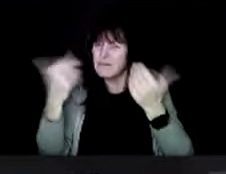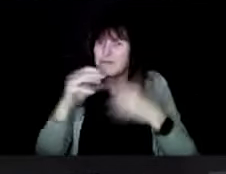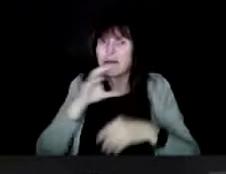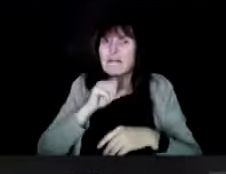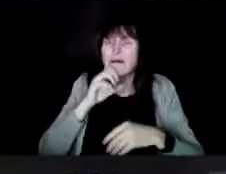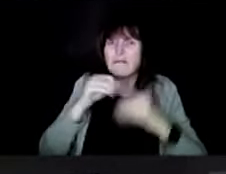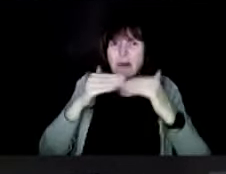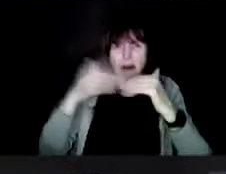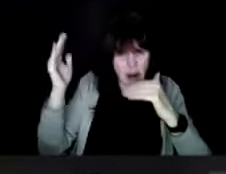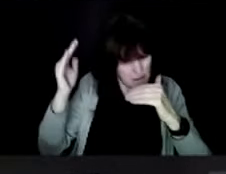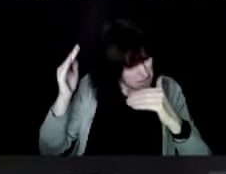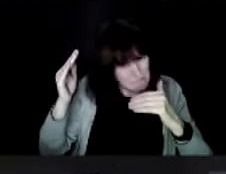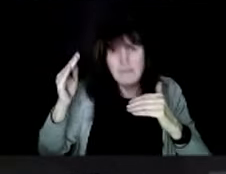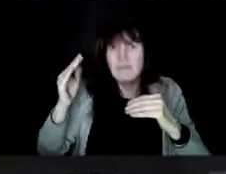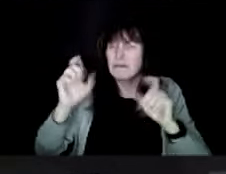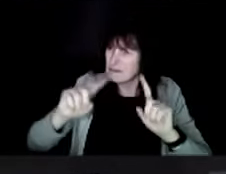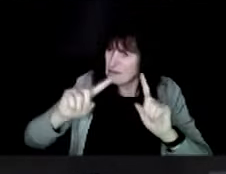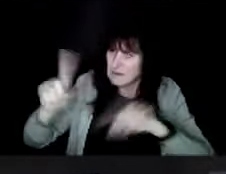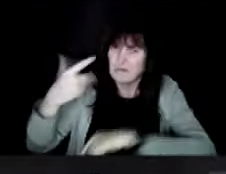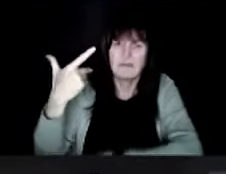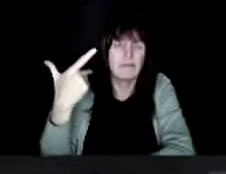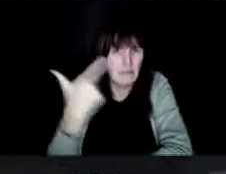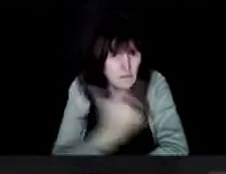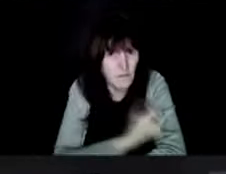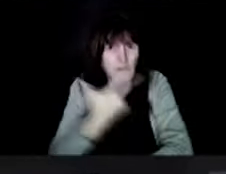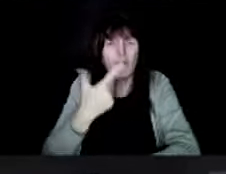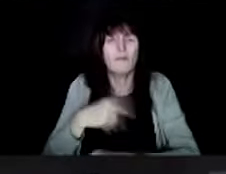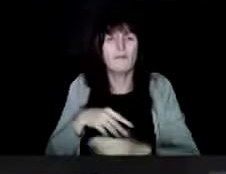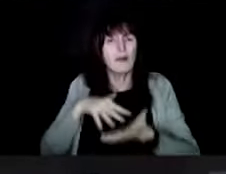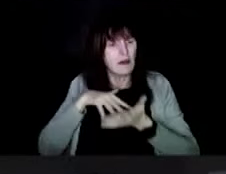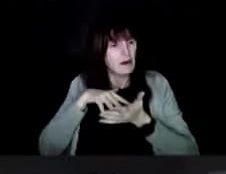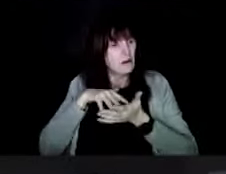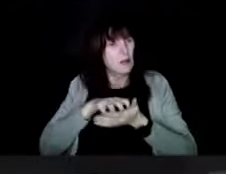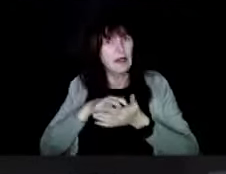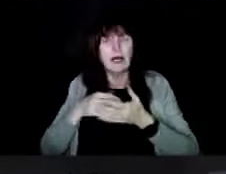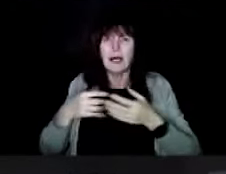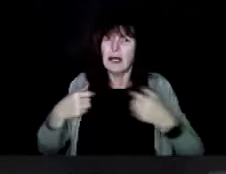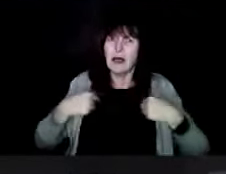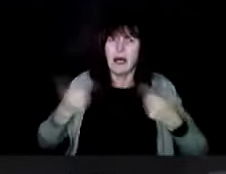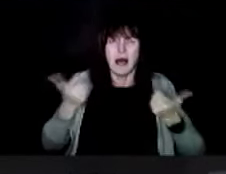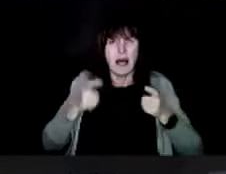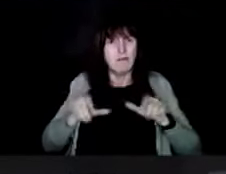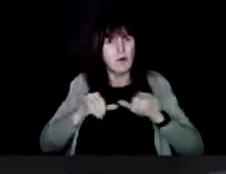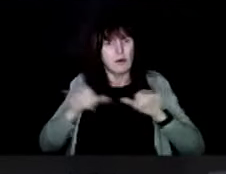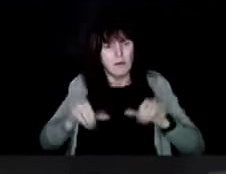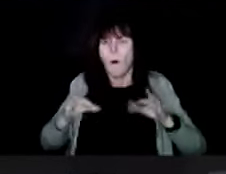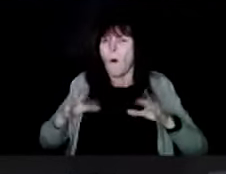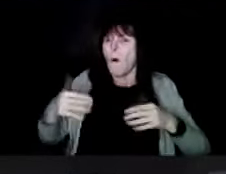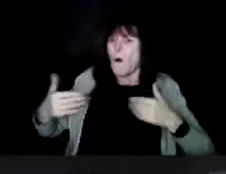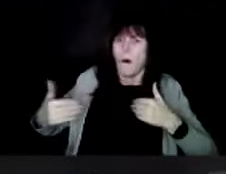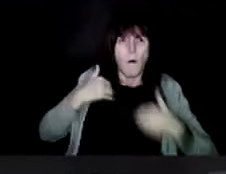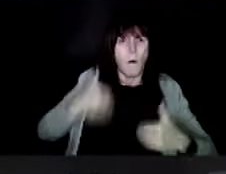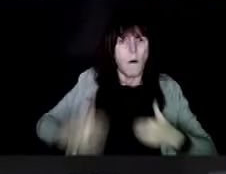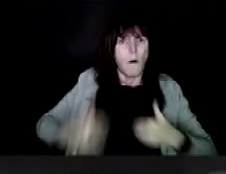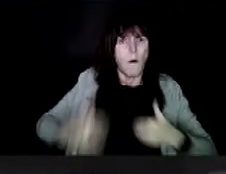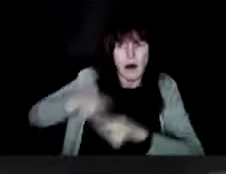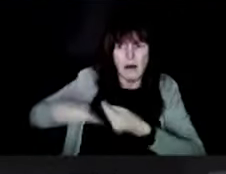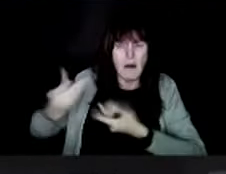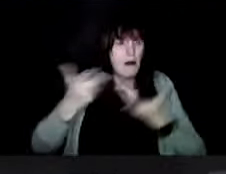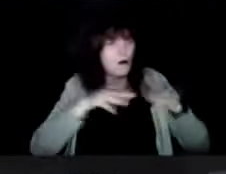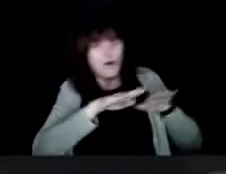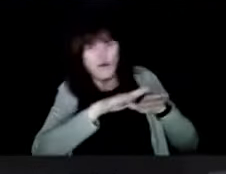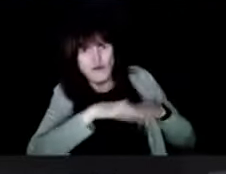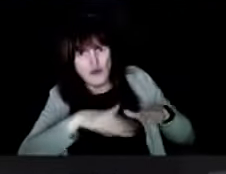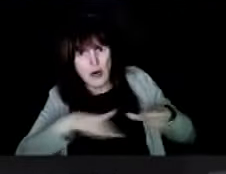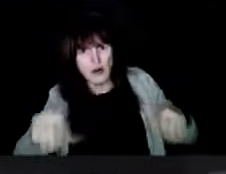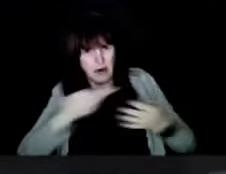are immunocompromised, that are transplant patients, as well as our children to get their first and their second doses. All of that will help us get through